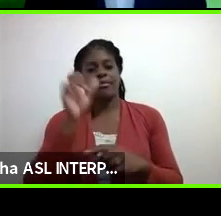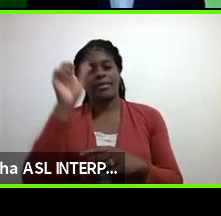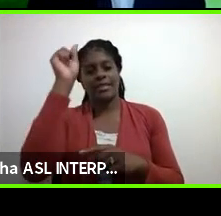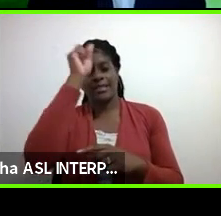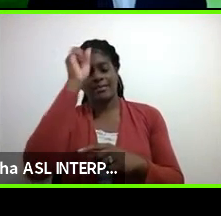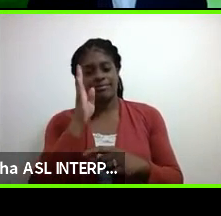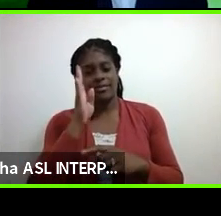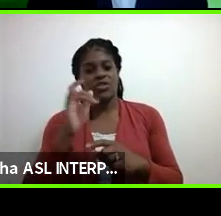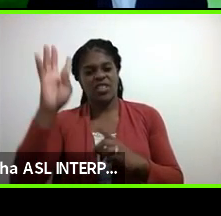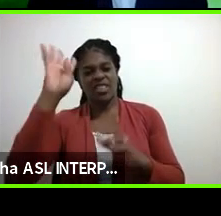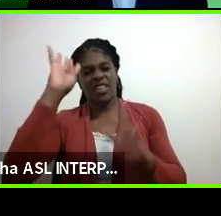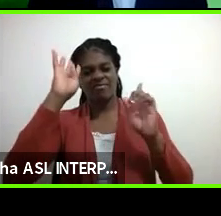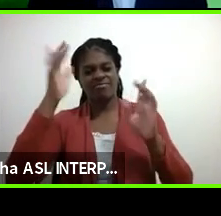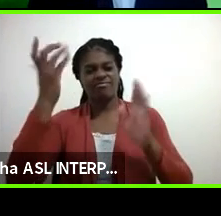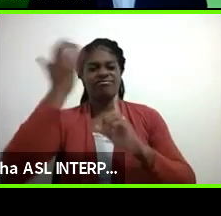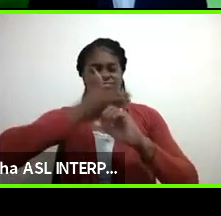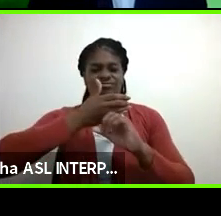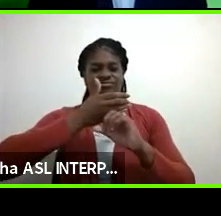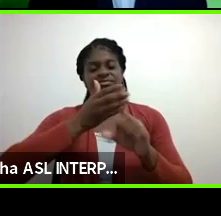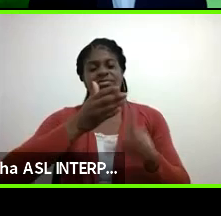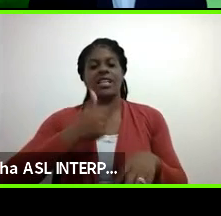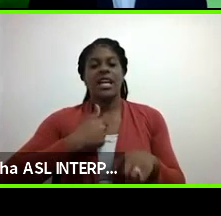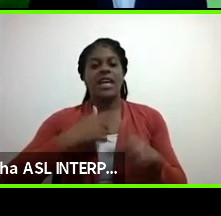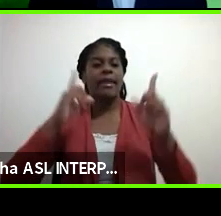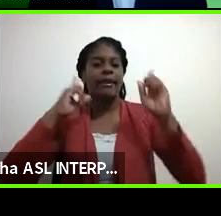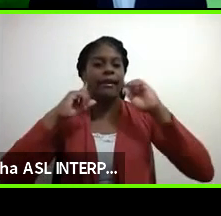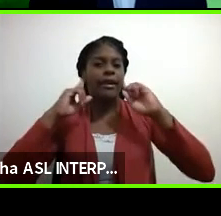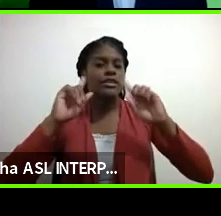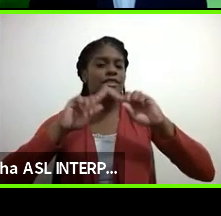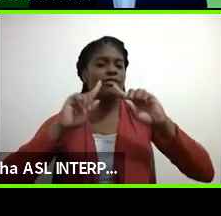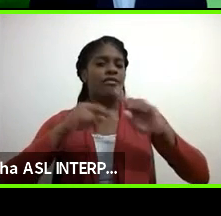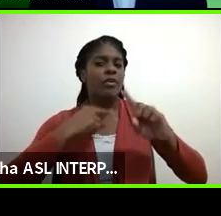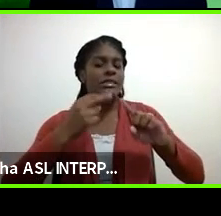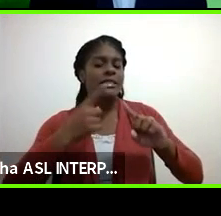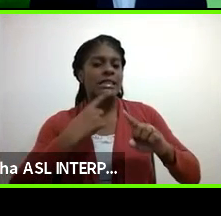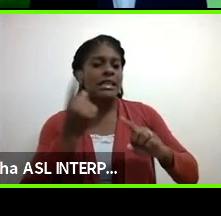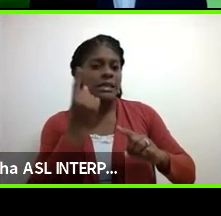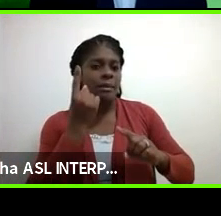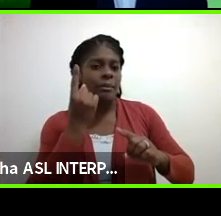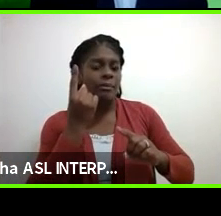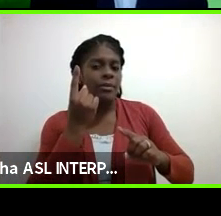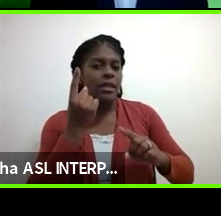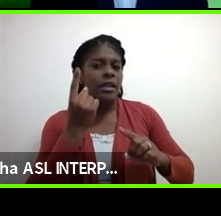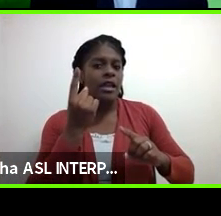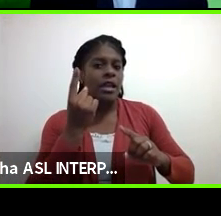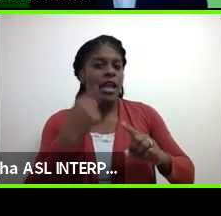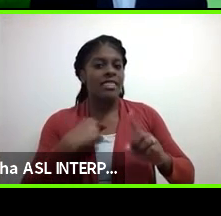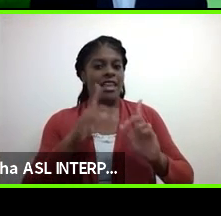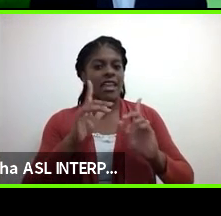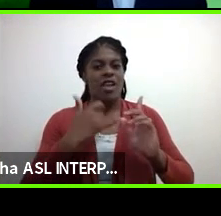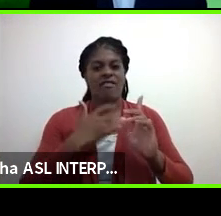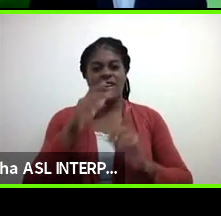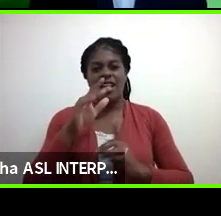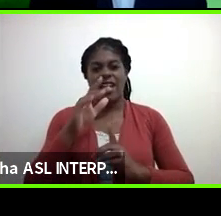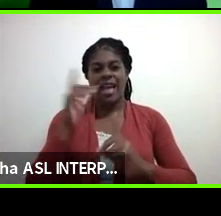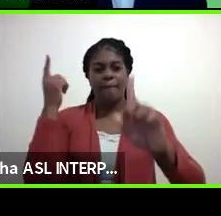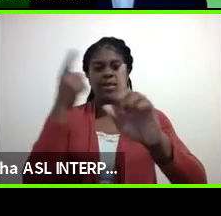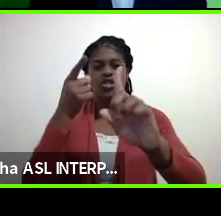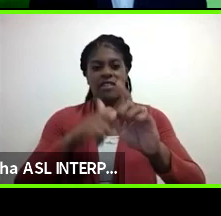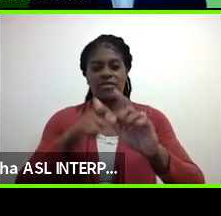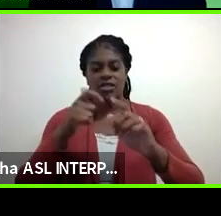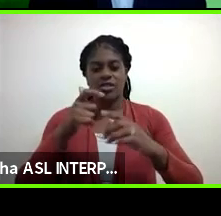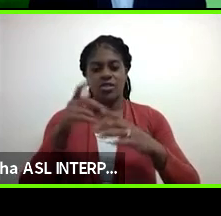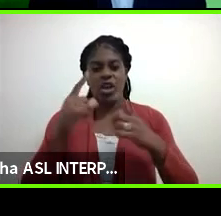basically putting on headphones and kind of hearing different voices say things. And then they give you these missions that you have to accomplish while you